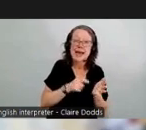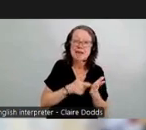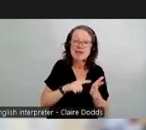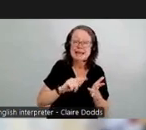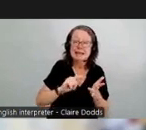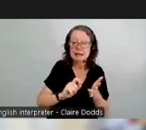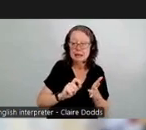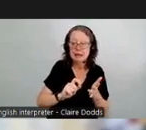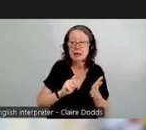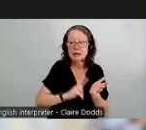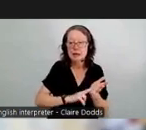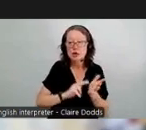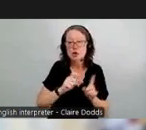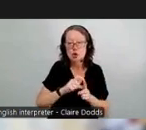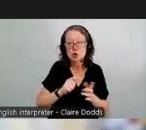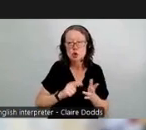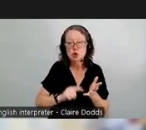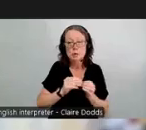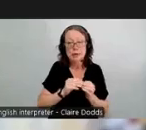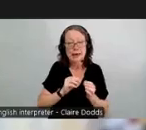artists creating comic books with